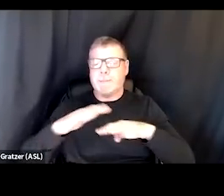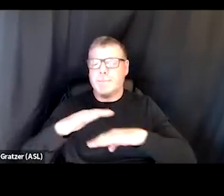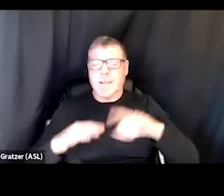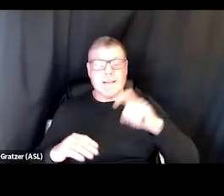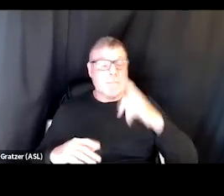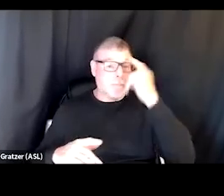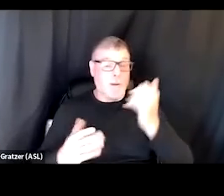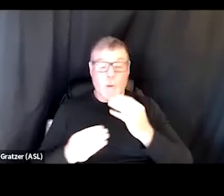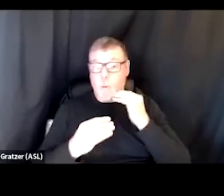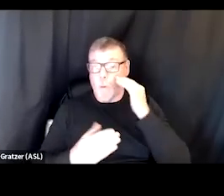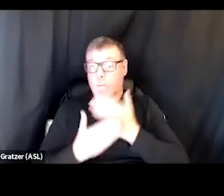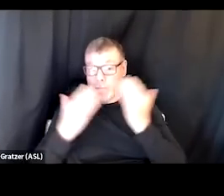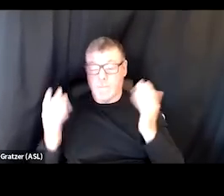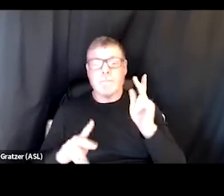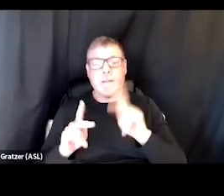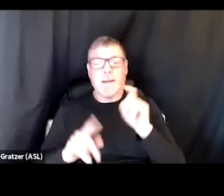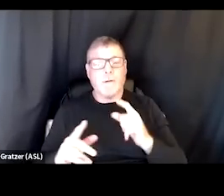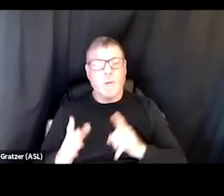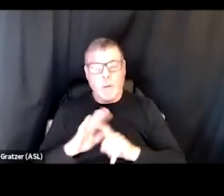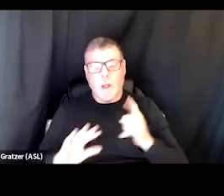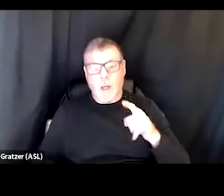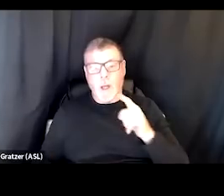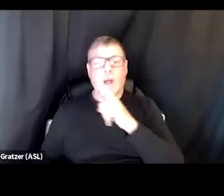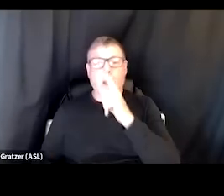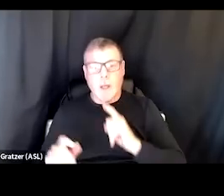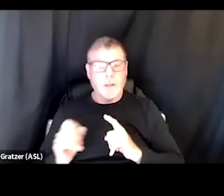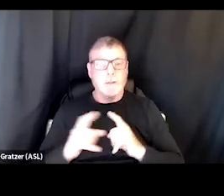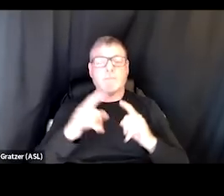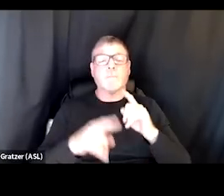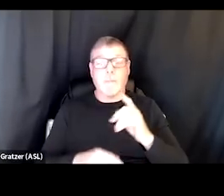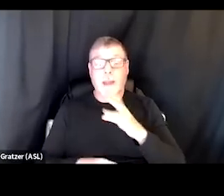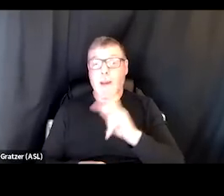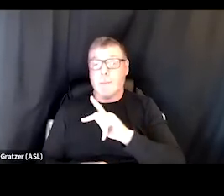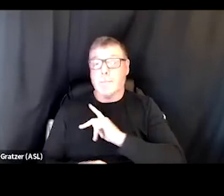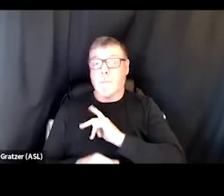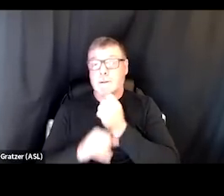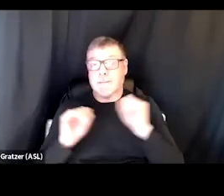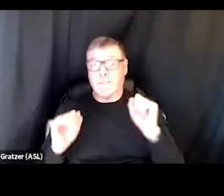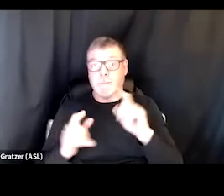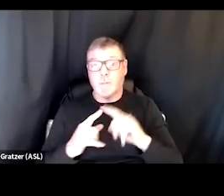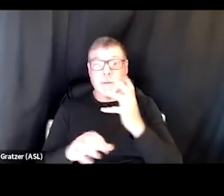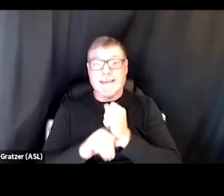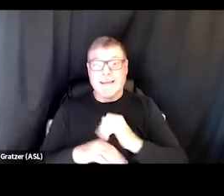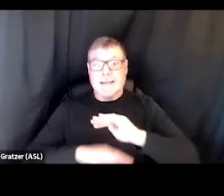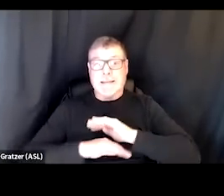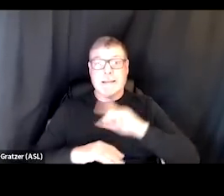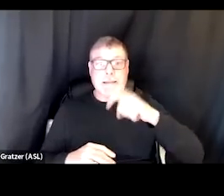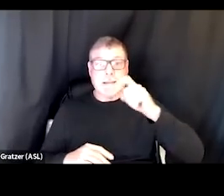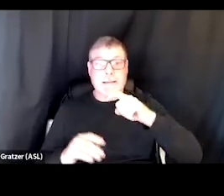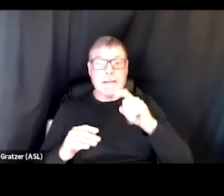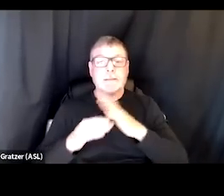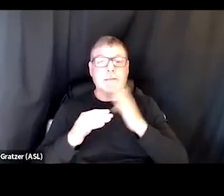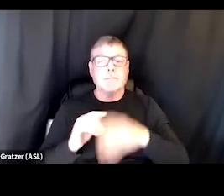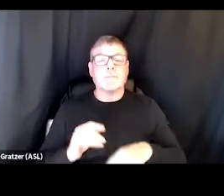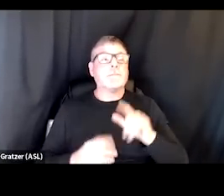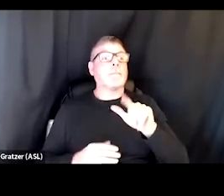unsheltered. People often have to go to great lengths and can risk their personal safety around trying to get their basic needs met.